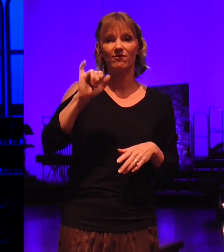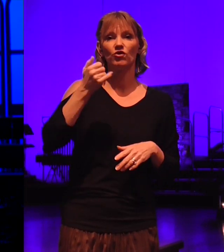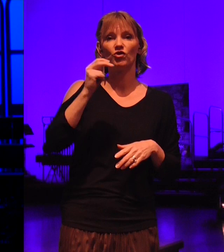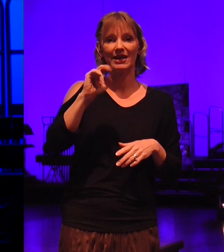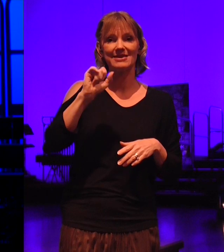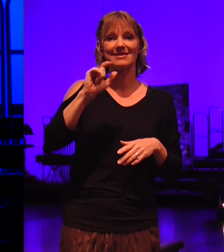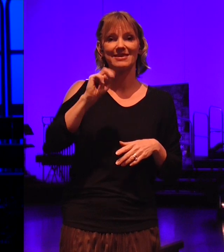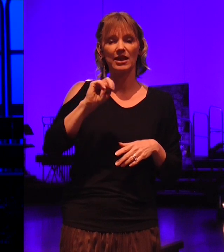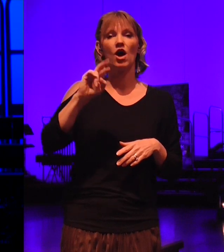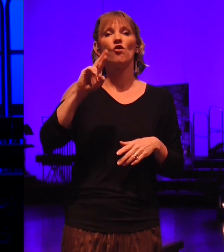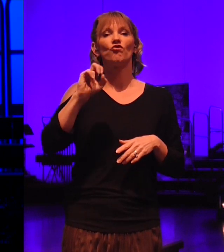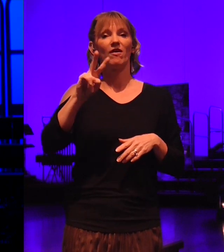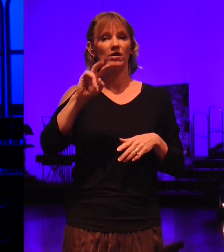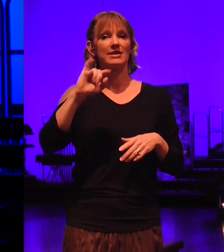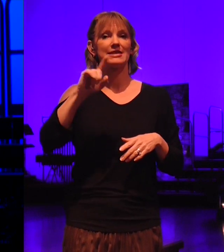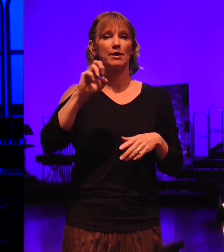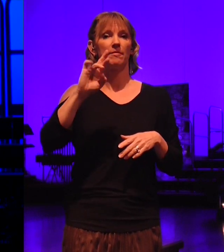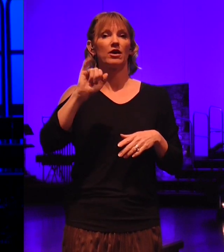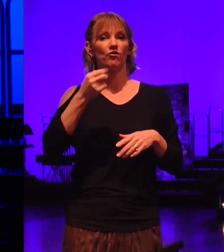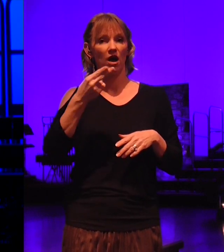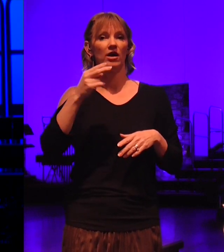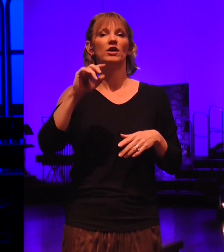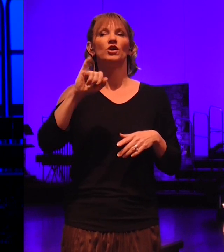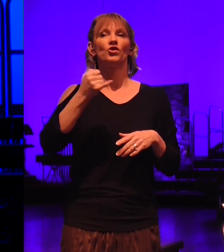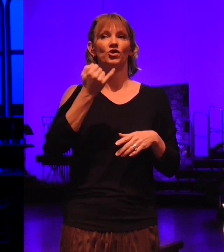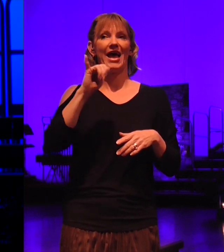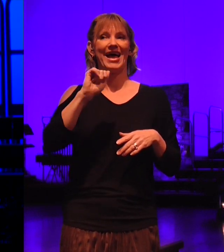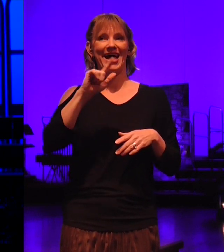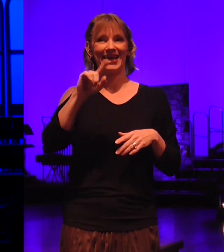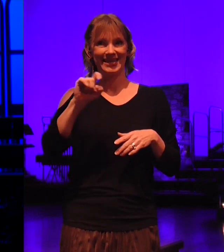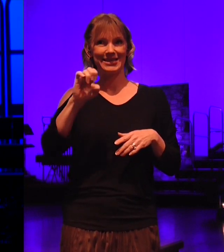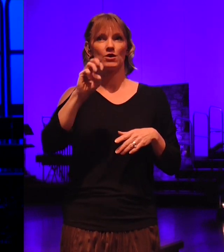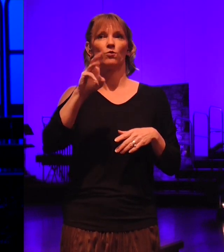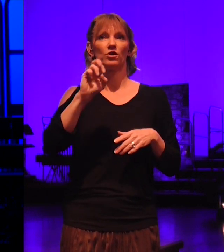Zamira Jezwirska, and Diane Short. Let's